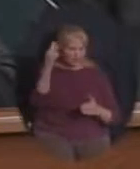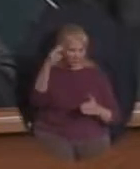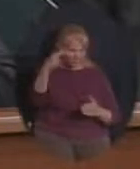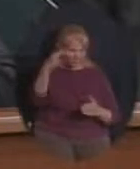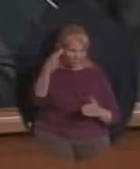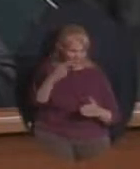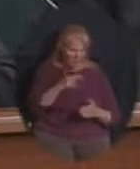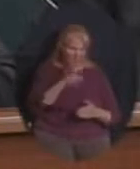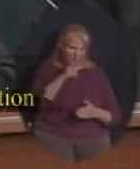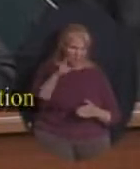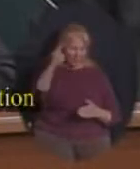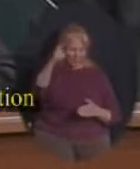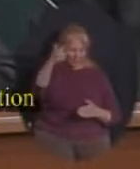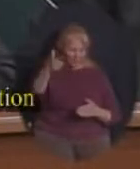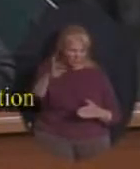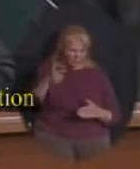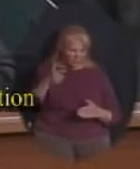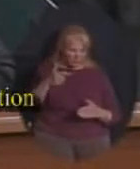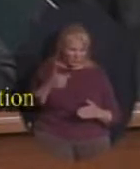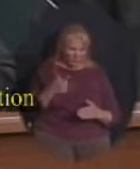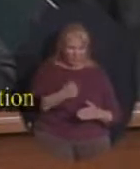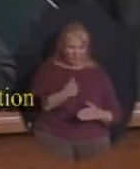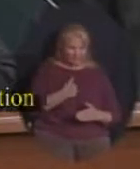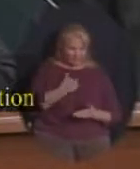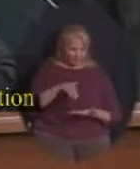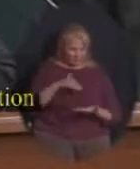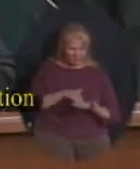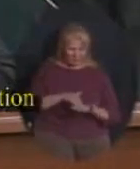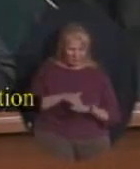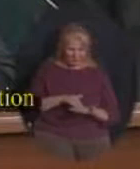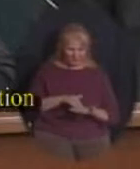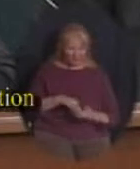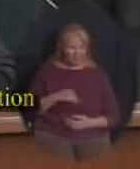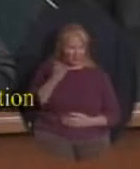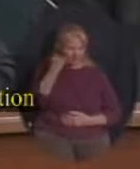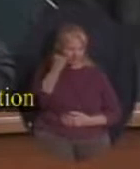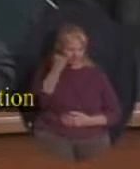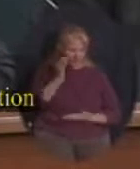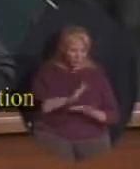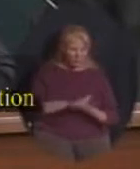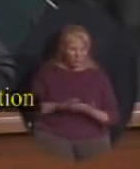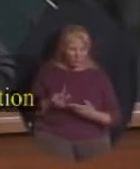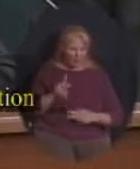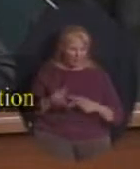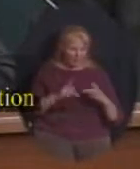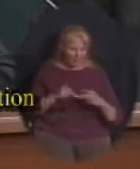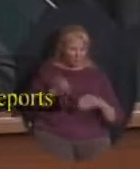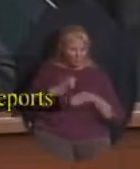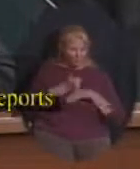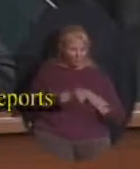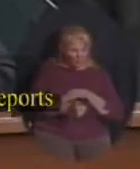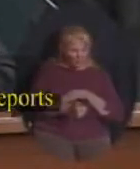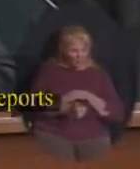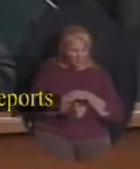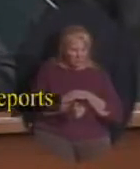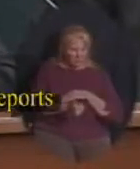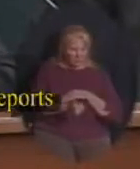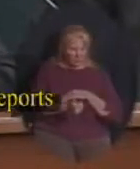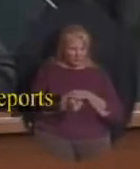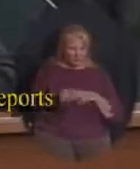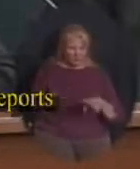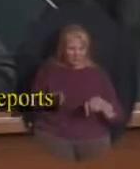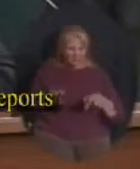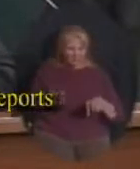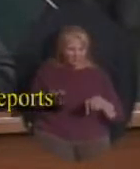self-centered. Forgive them anyway. If you're kind, people may accuse you of selfish or ulterior motives. Be kind anyway. If